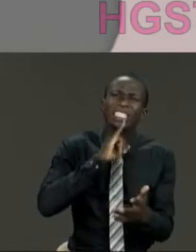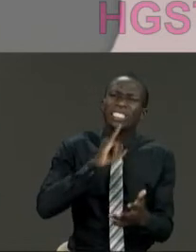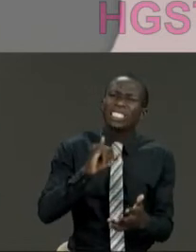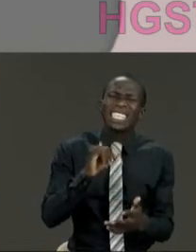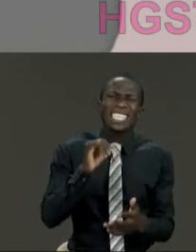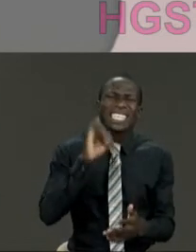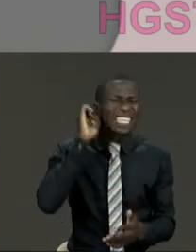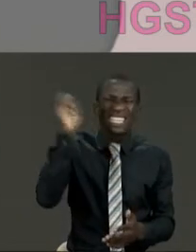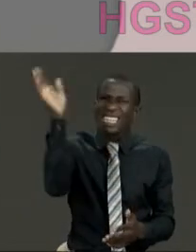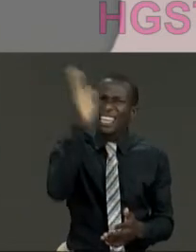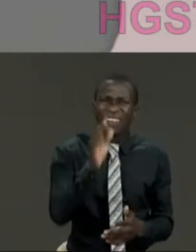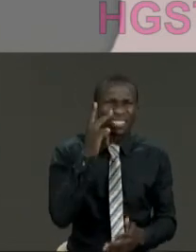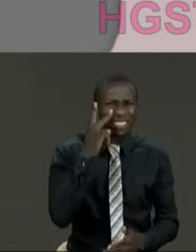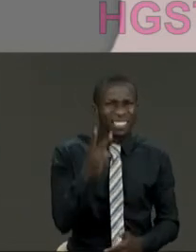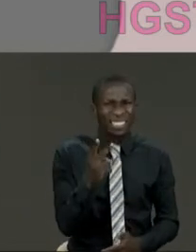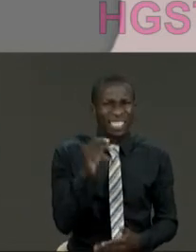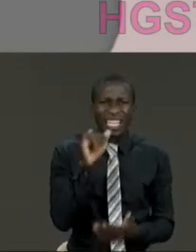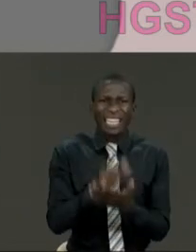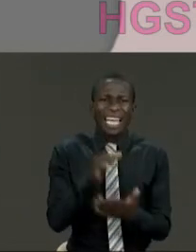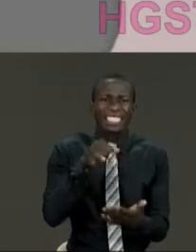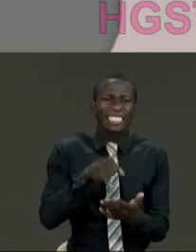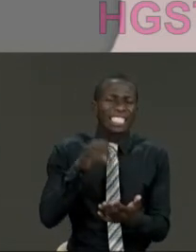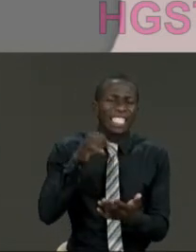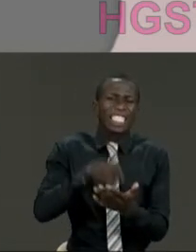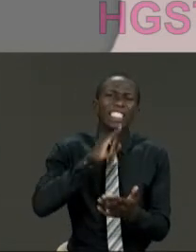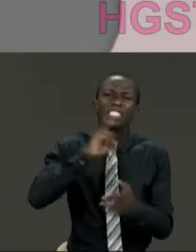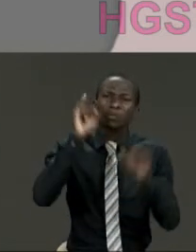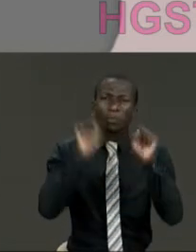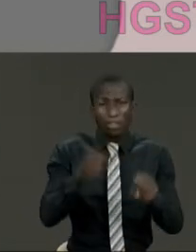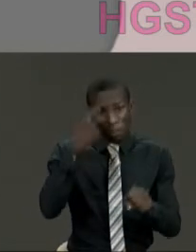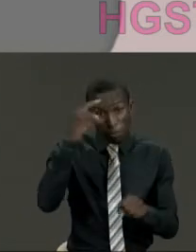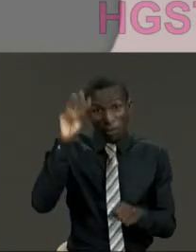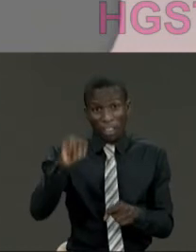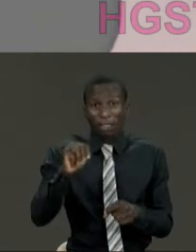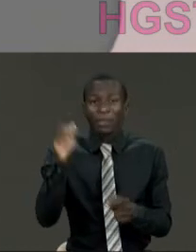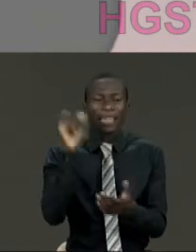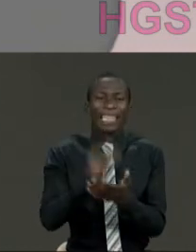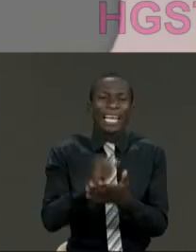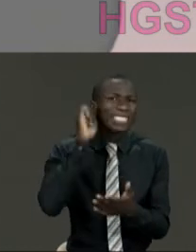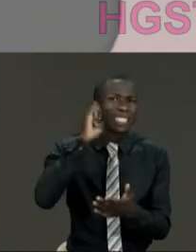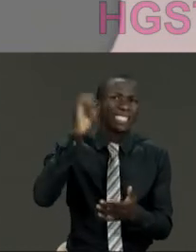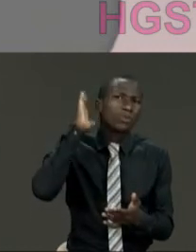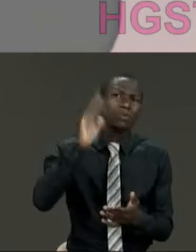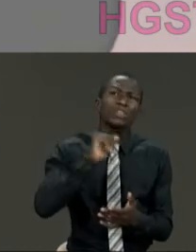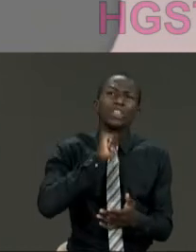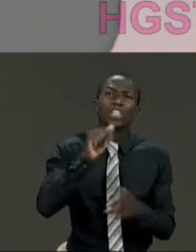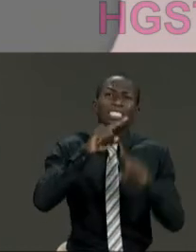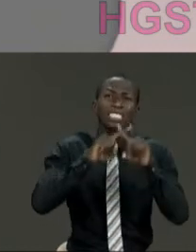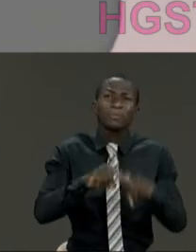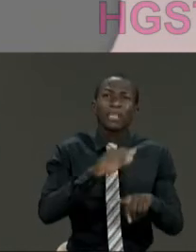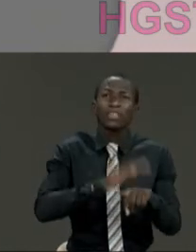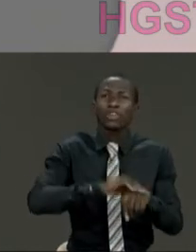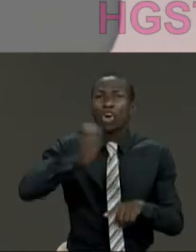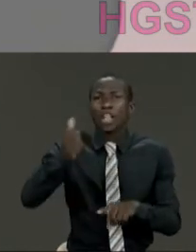himself. He have never seen that it's possible for him that he will not depend on others before making a